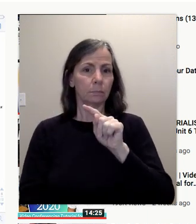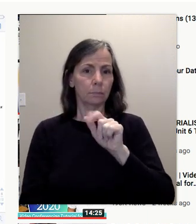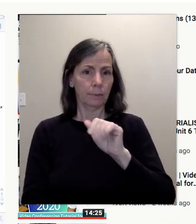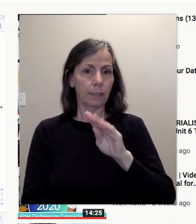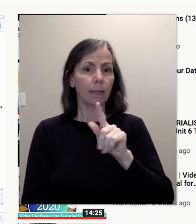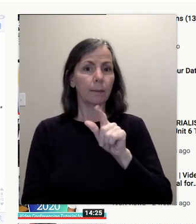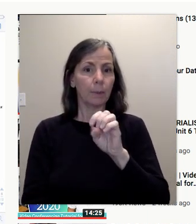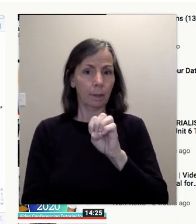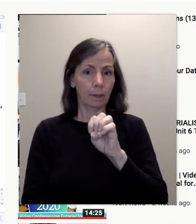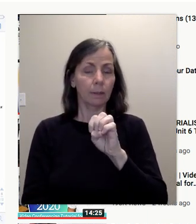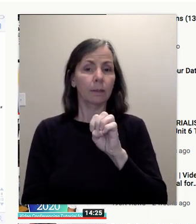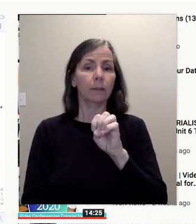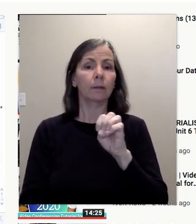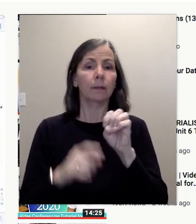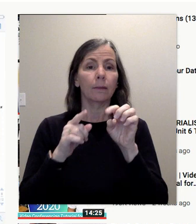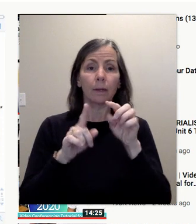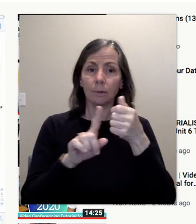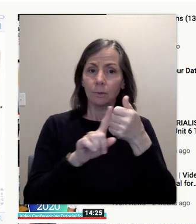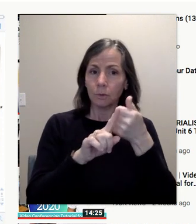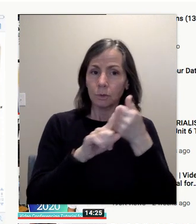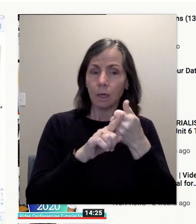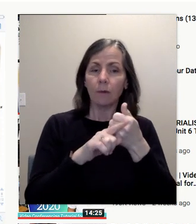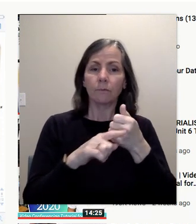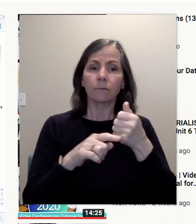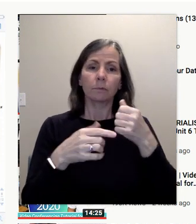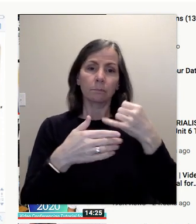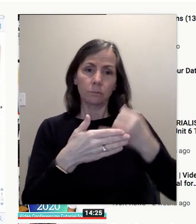You need to create a graph.